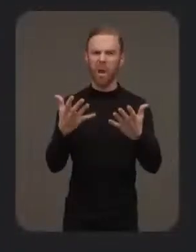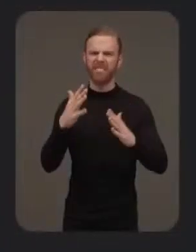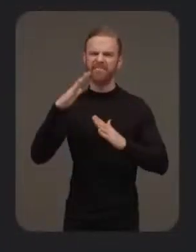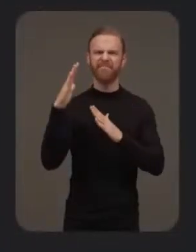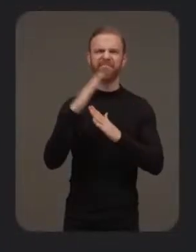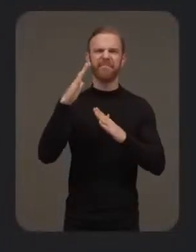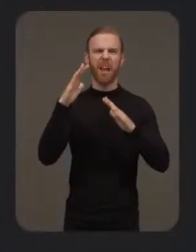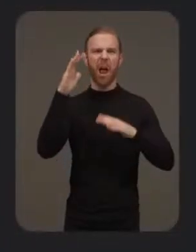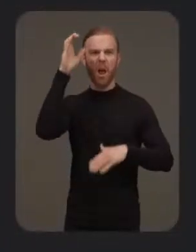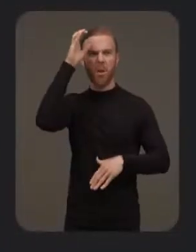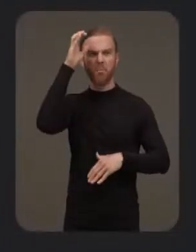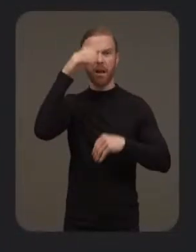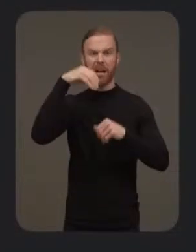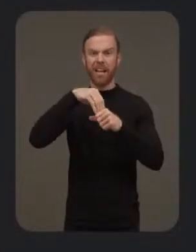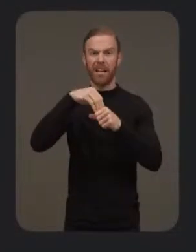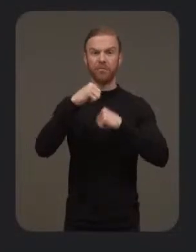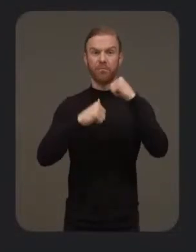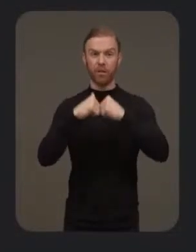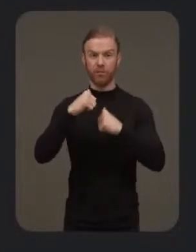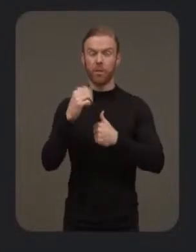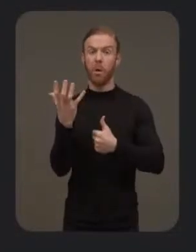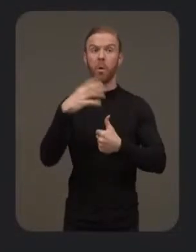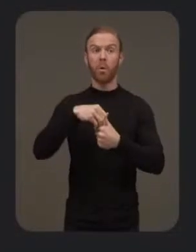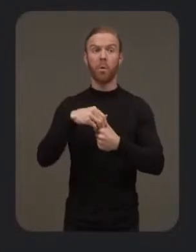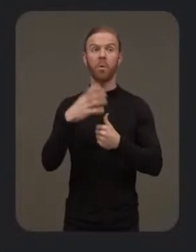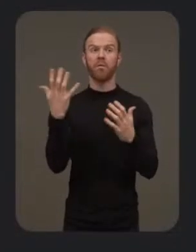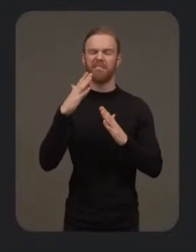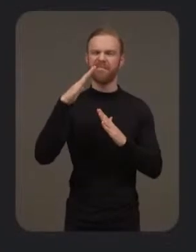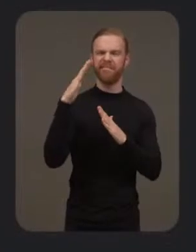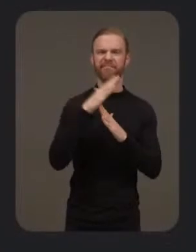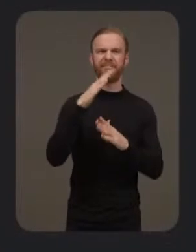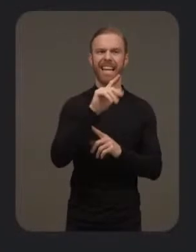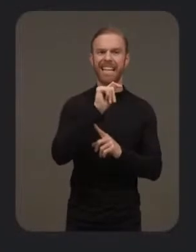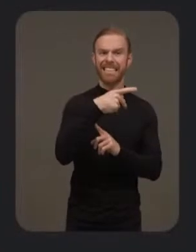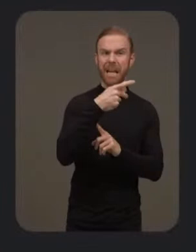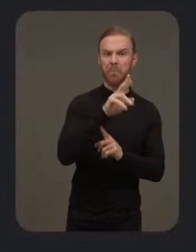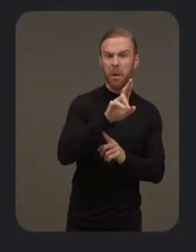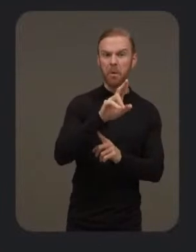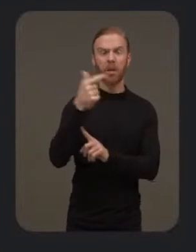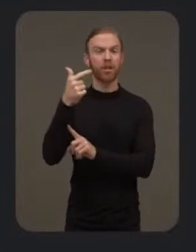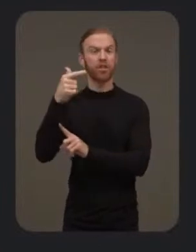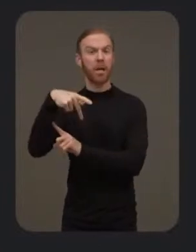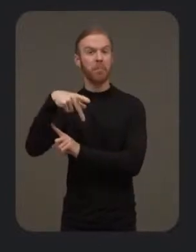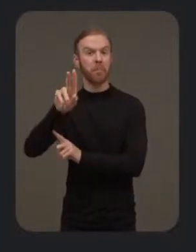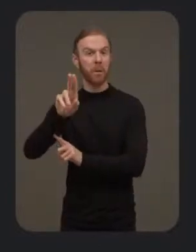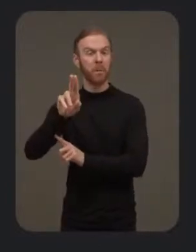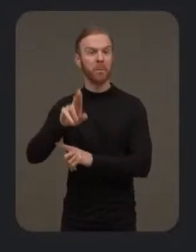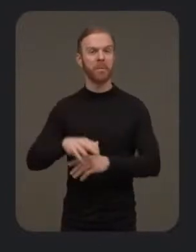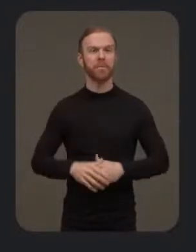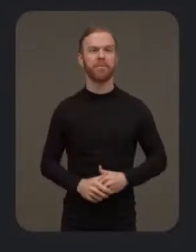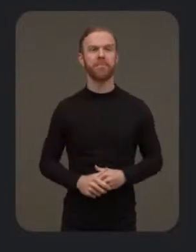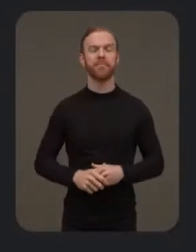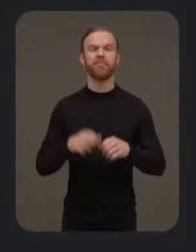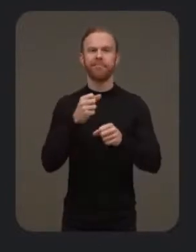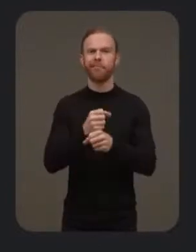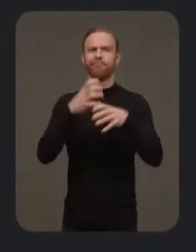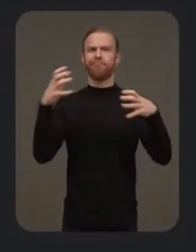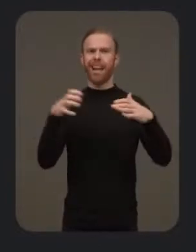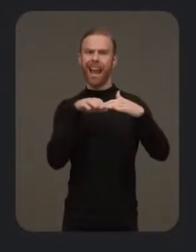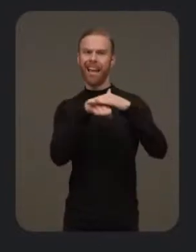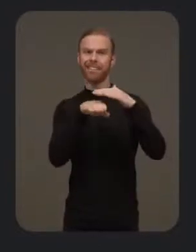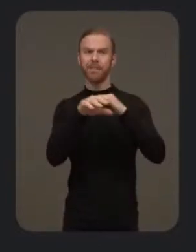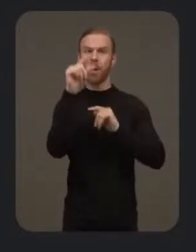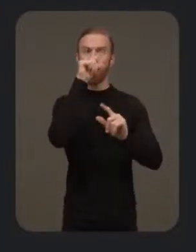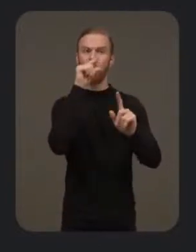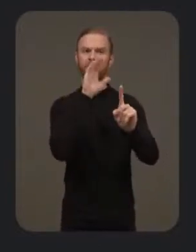advanced computing infrastructure, including state-of-the-art TPUs and GPUs, and expanding access to Google's